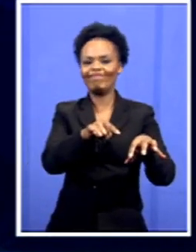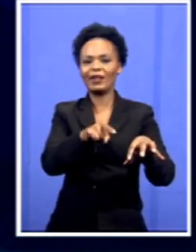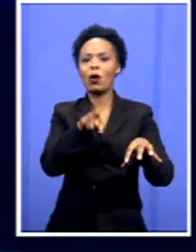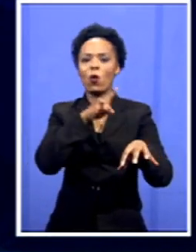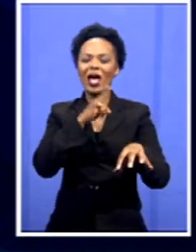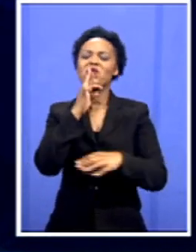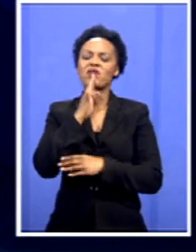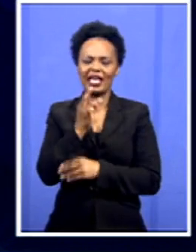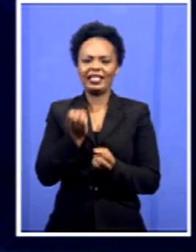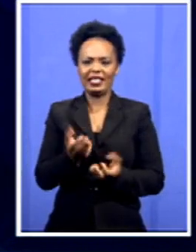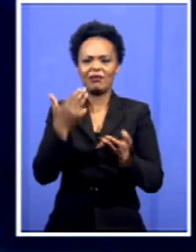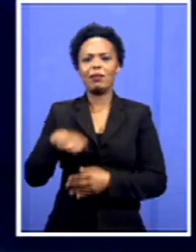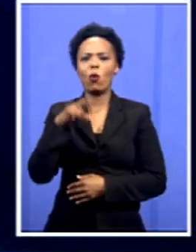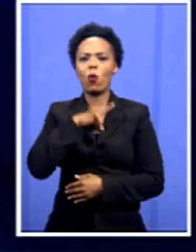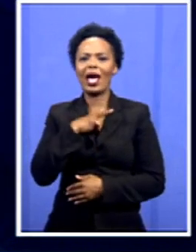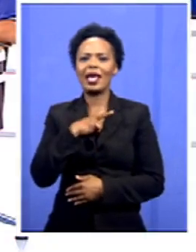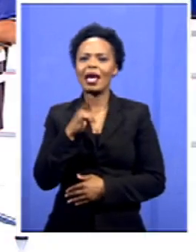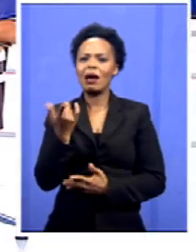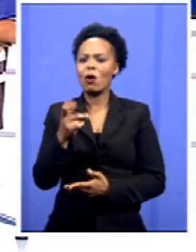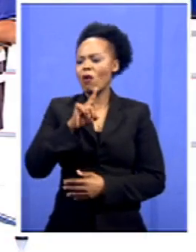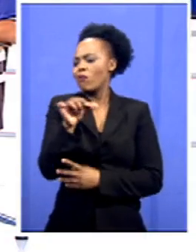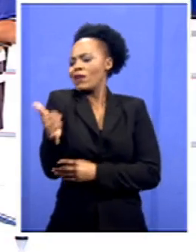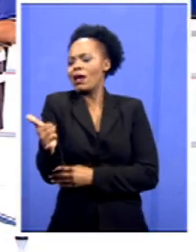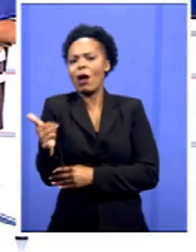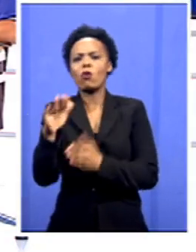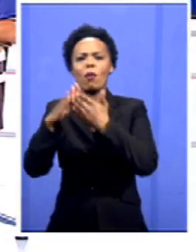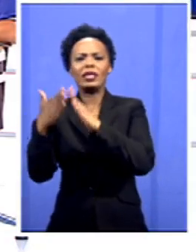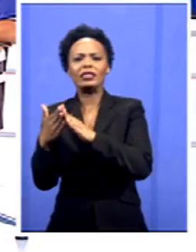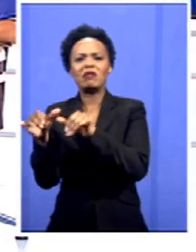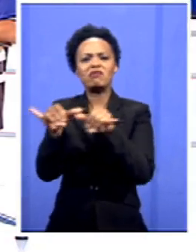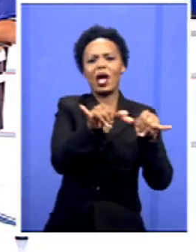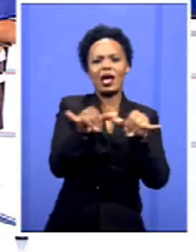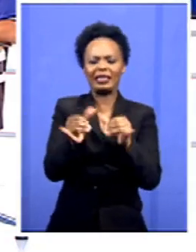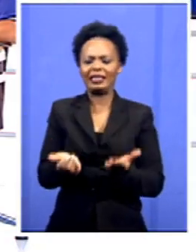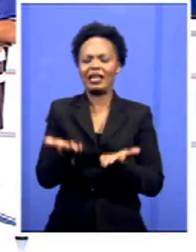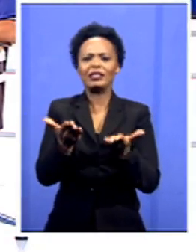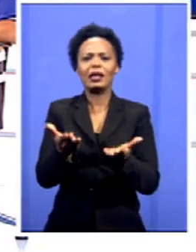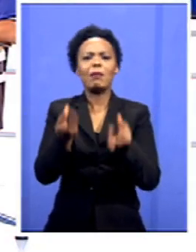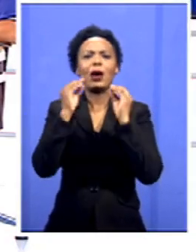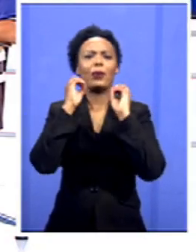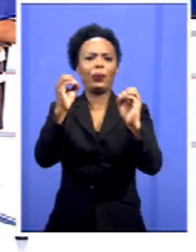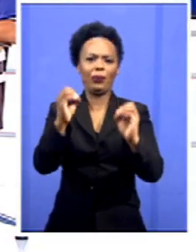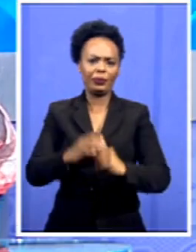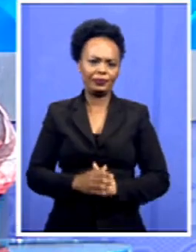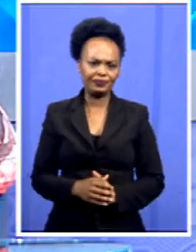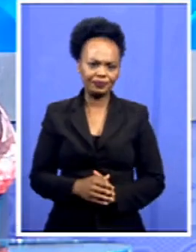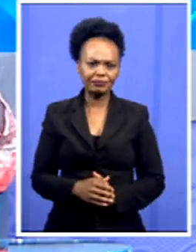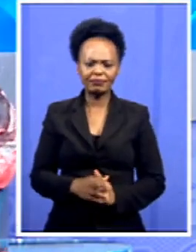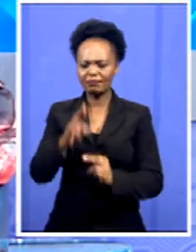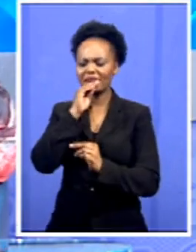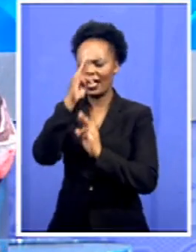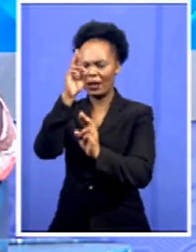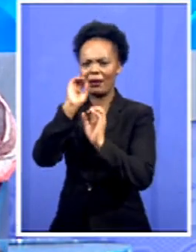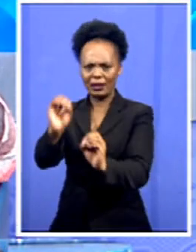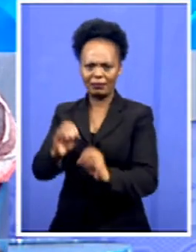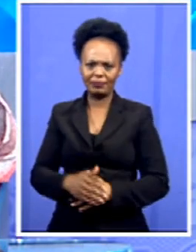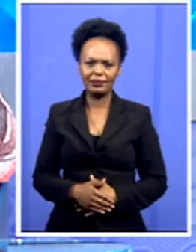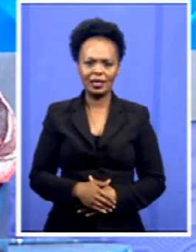can't treat their neighbors just next door with proper dignity and humanity. Andiswa Musai of the